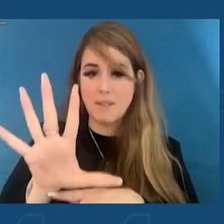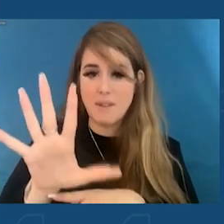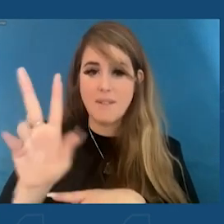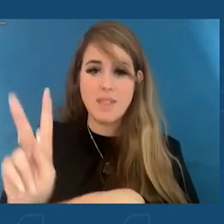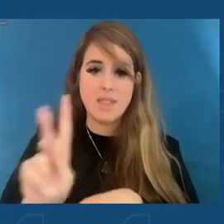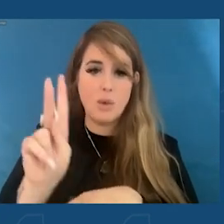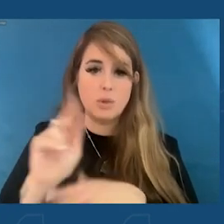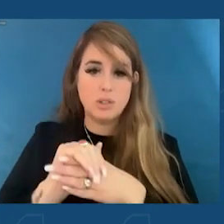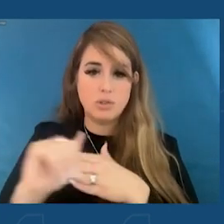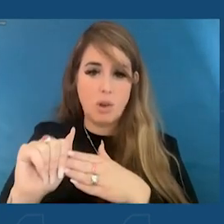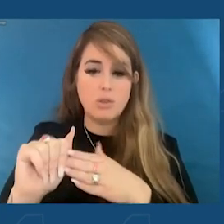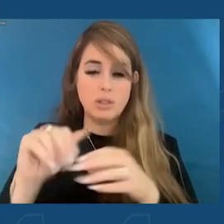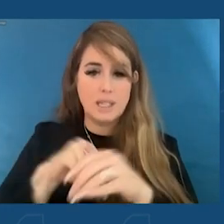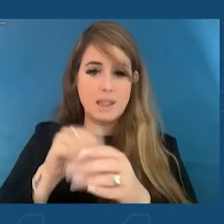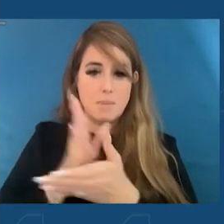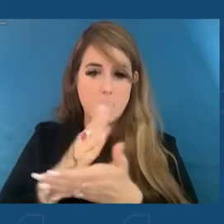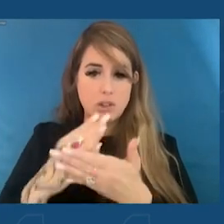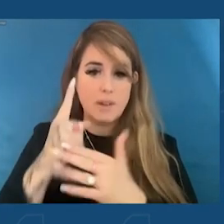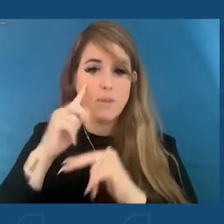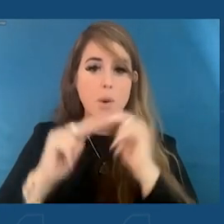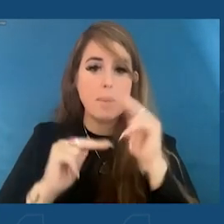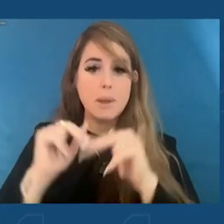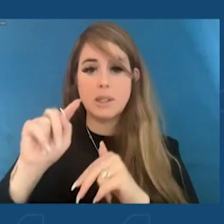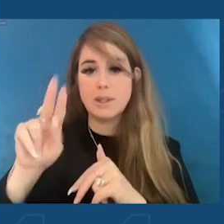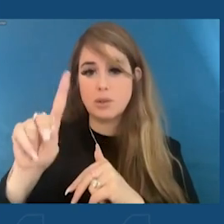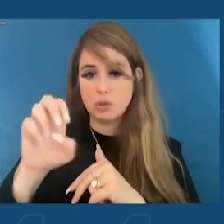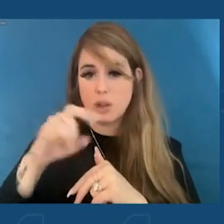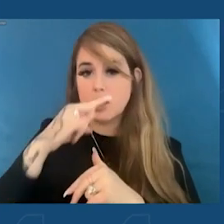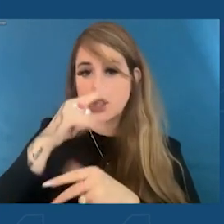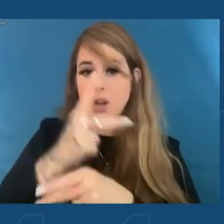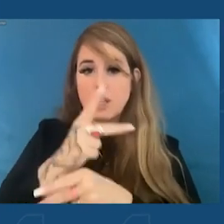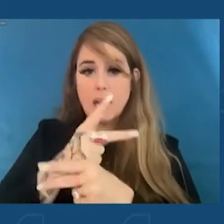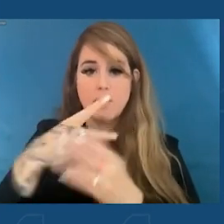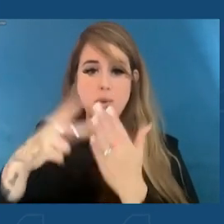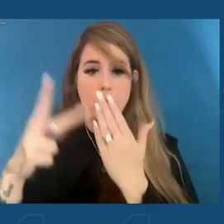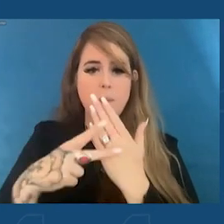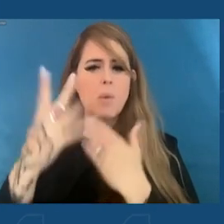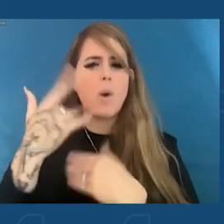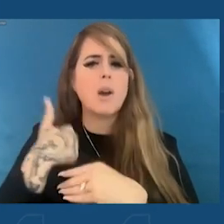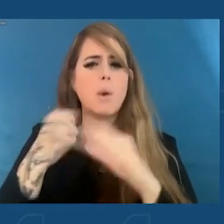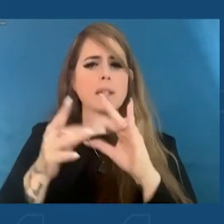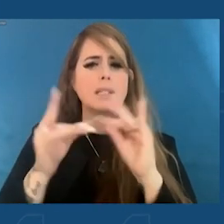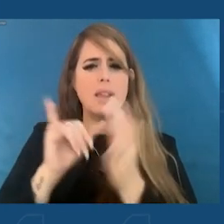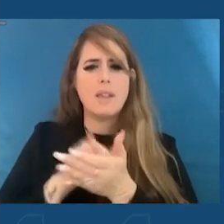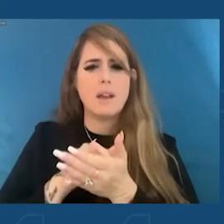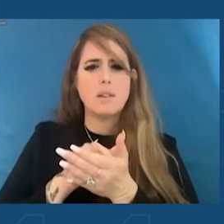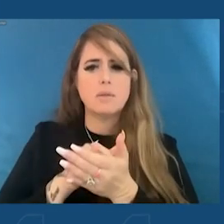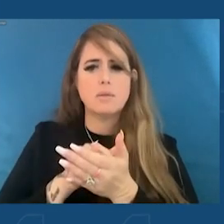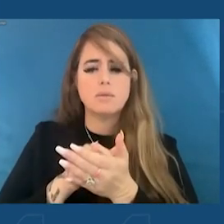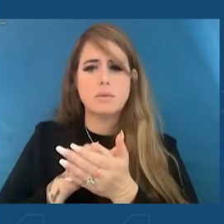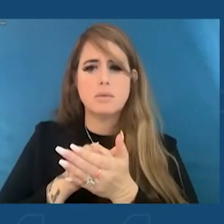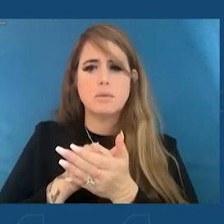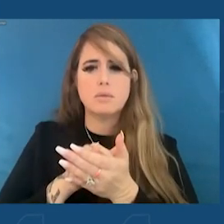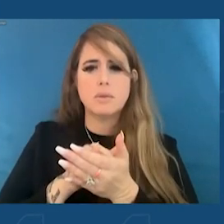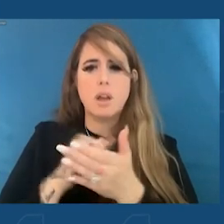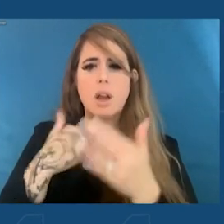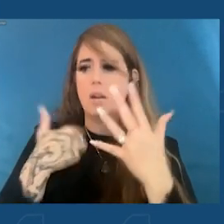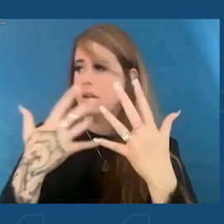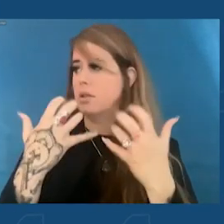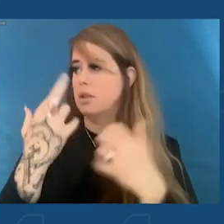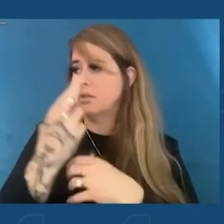$375,000 in this budget for a building trades child care program. Now, why do I say this? I want you to realize something,